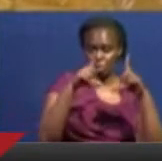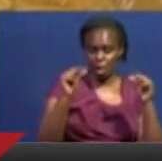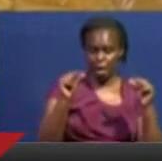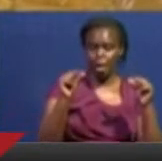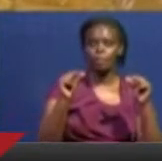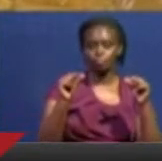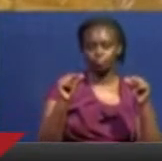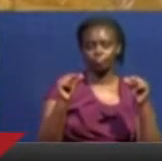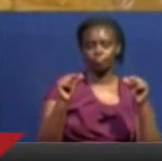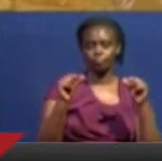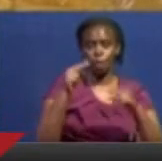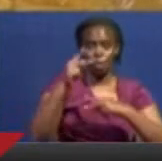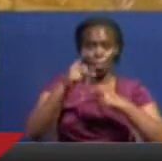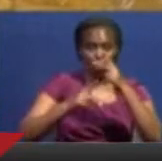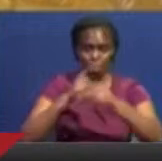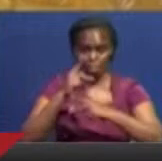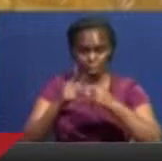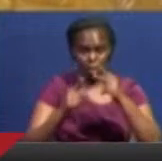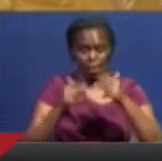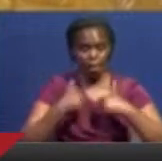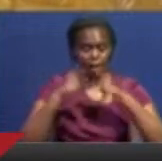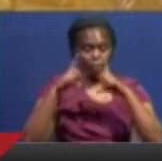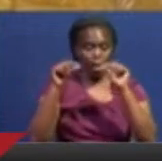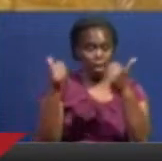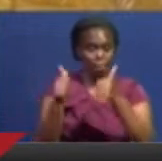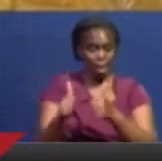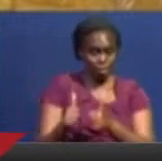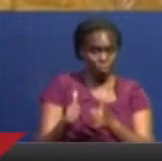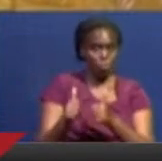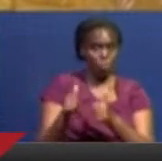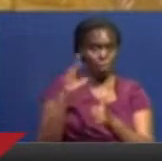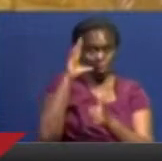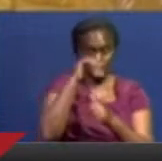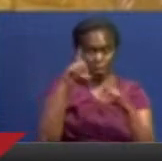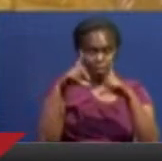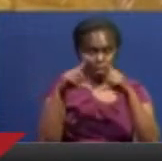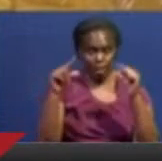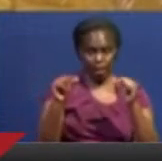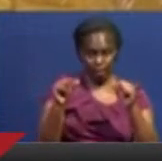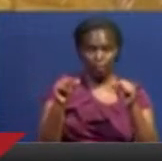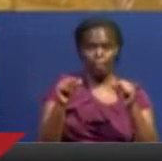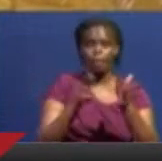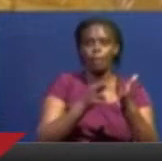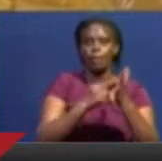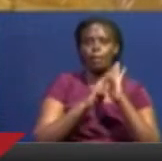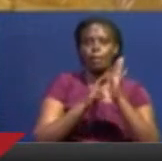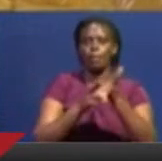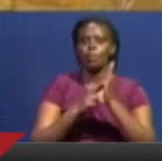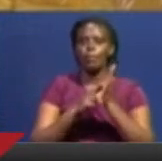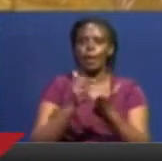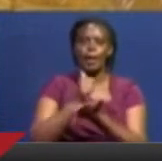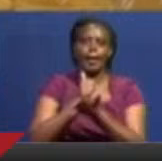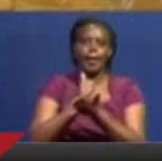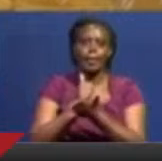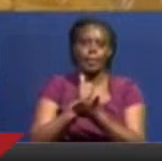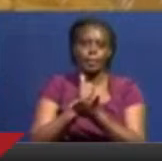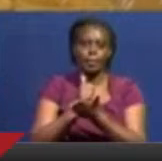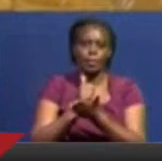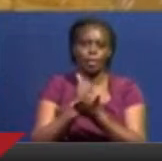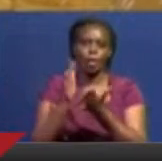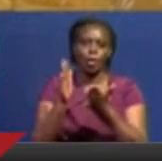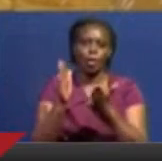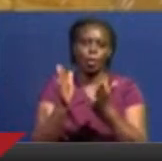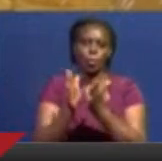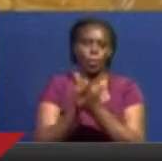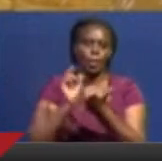process. Those of you who may not have your cards will be required to register with the